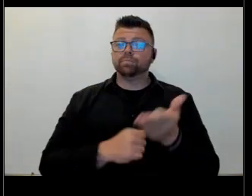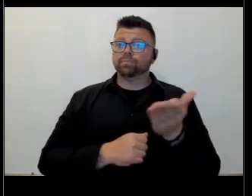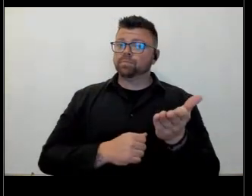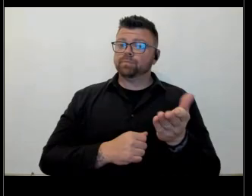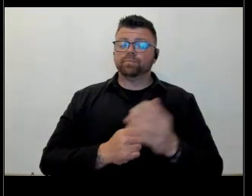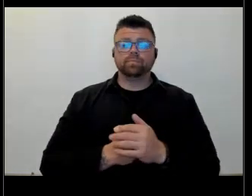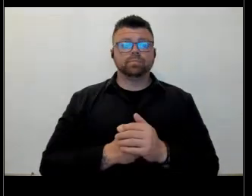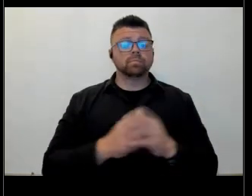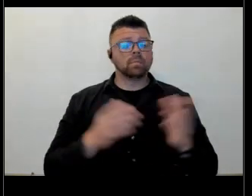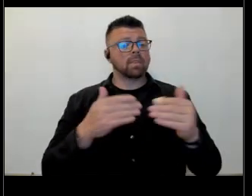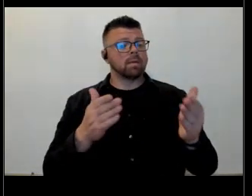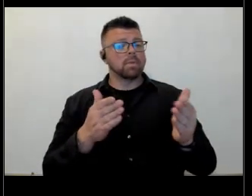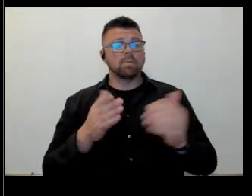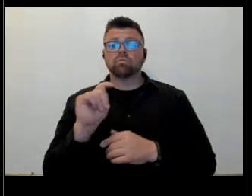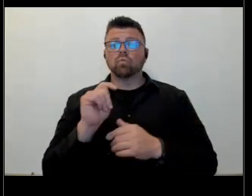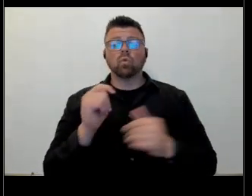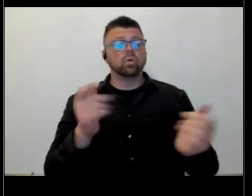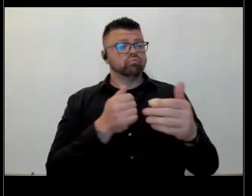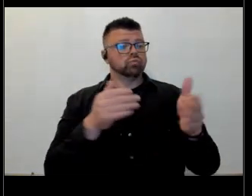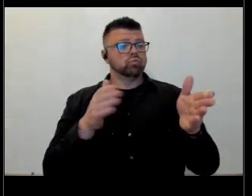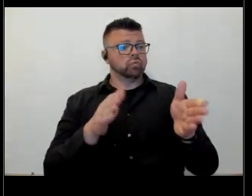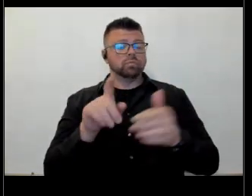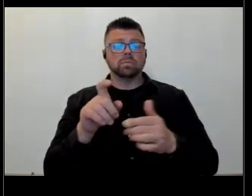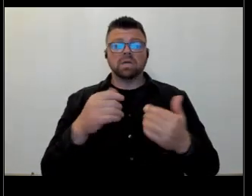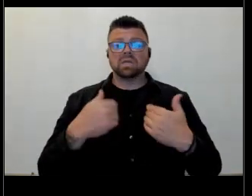Public toilet rooms must have